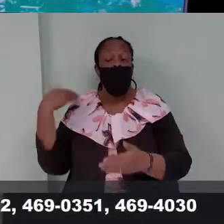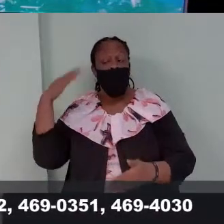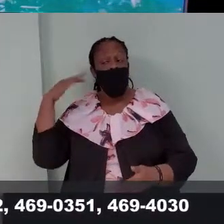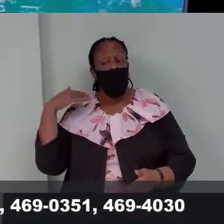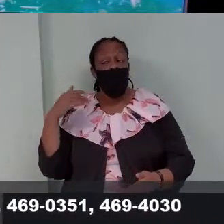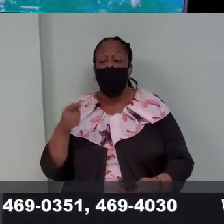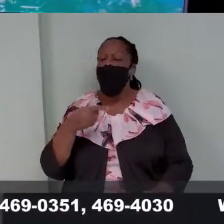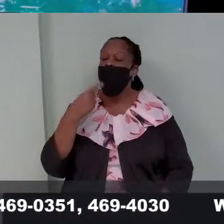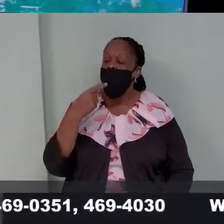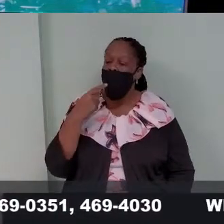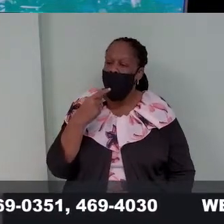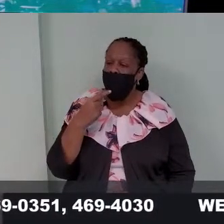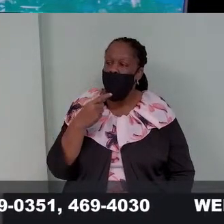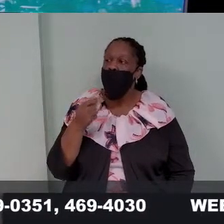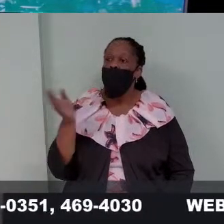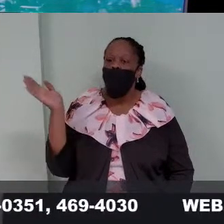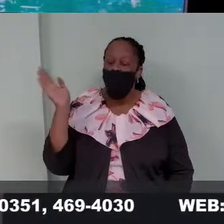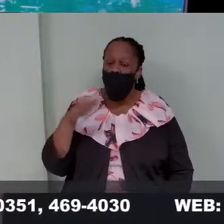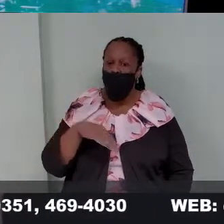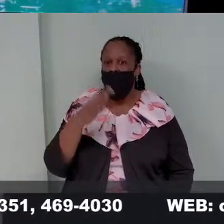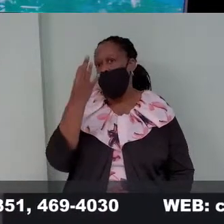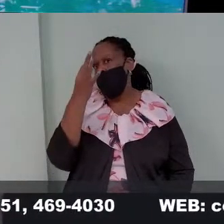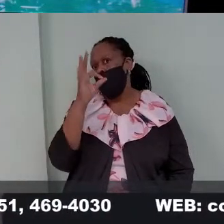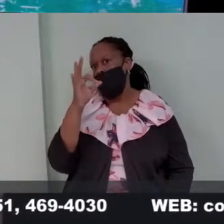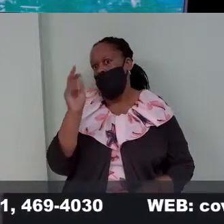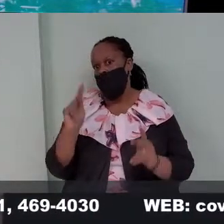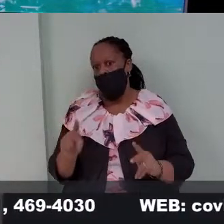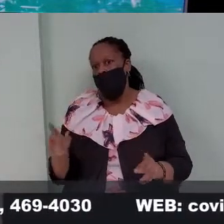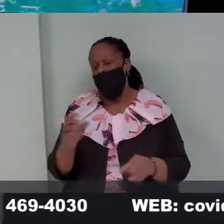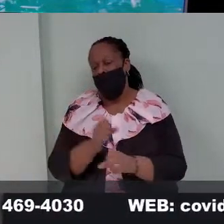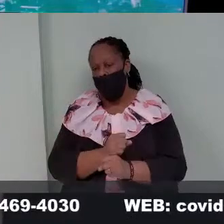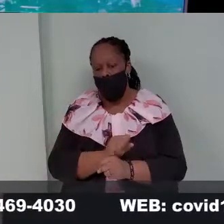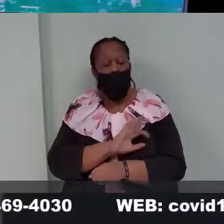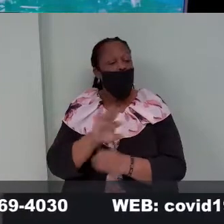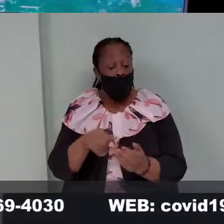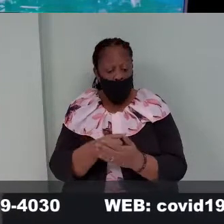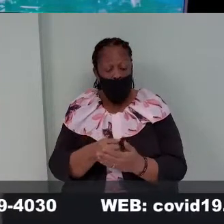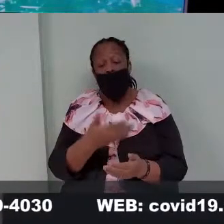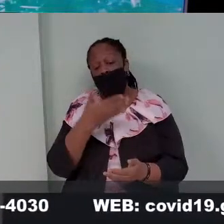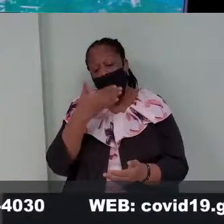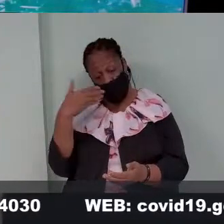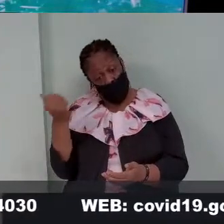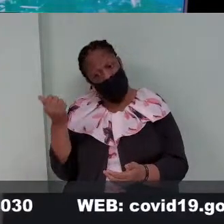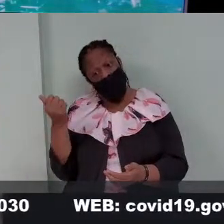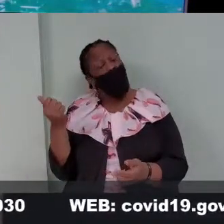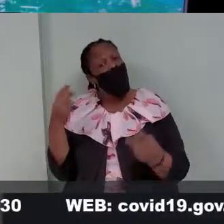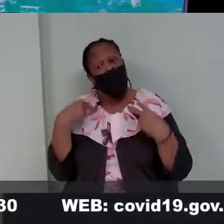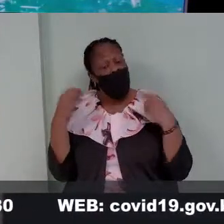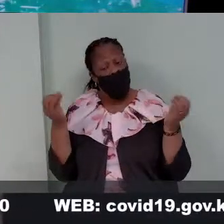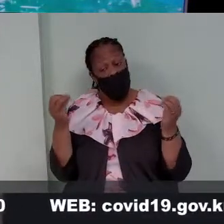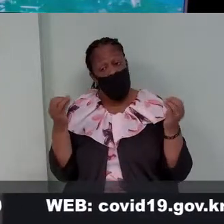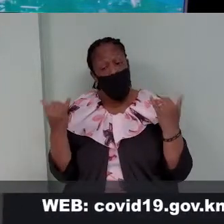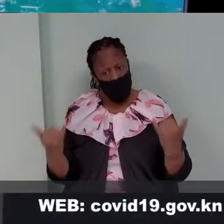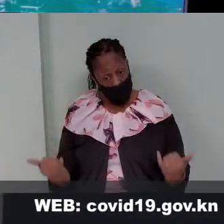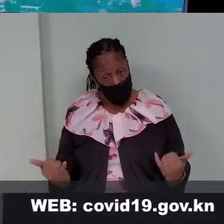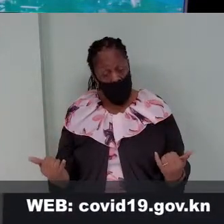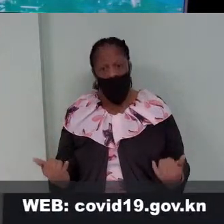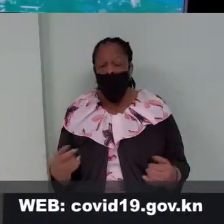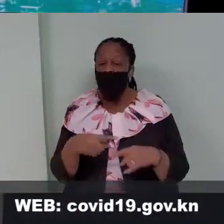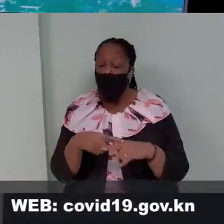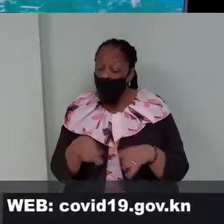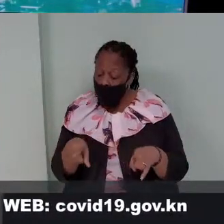it affected 19 persons, and all 19 have recovered. And we have 0 cases on the books right now,